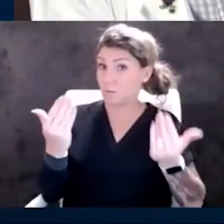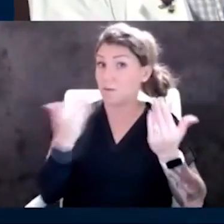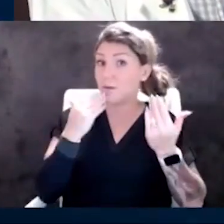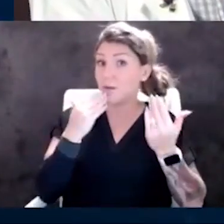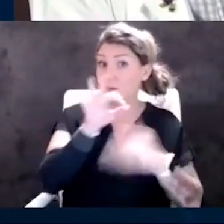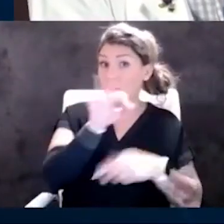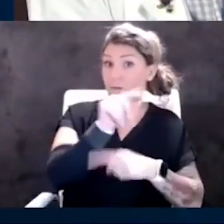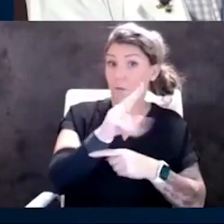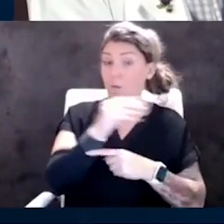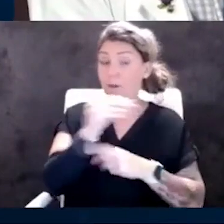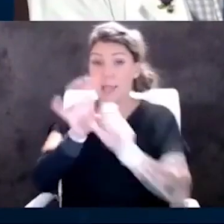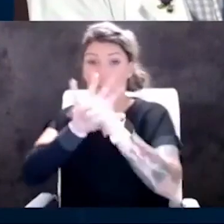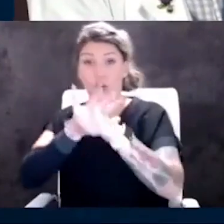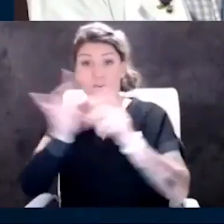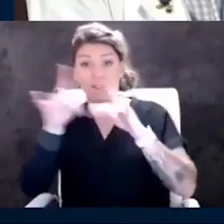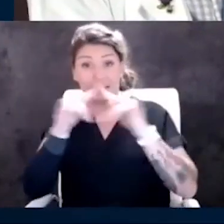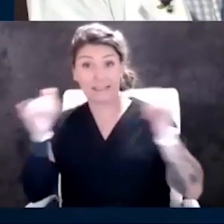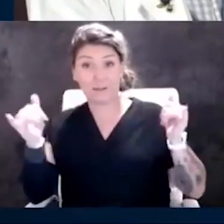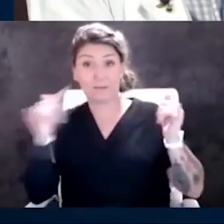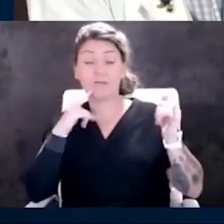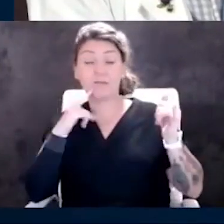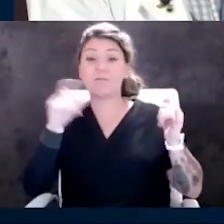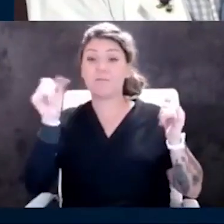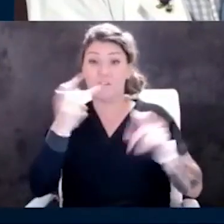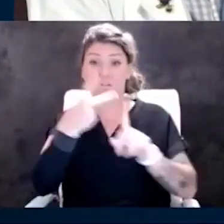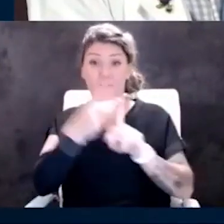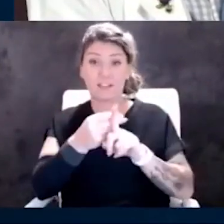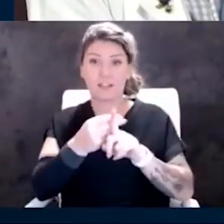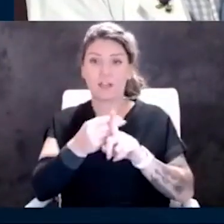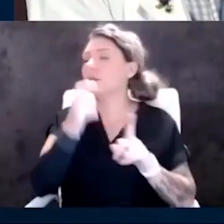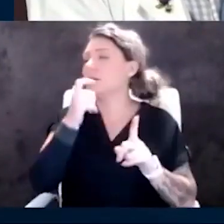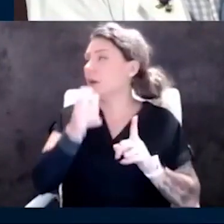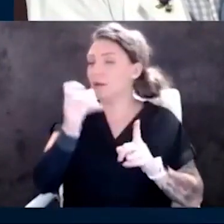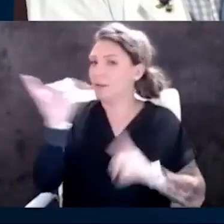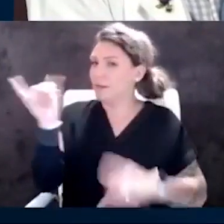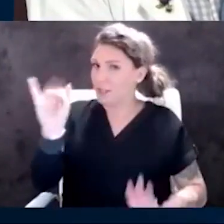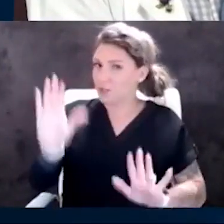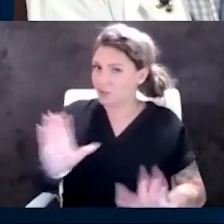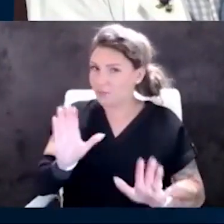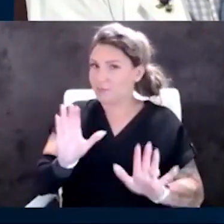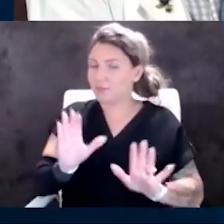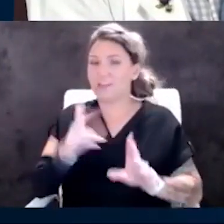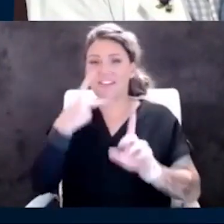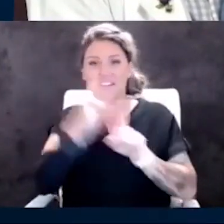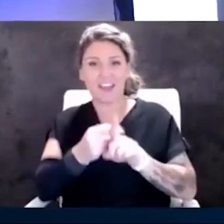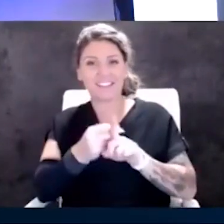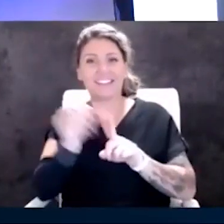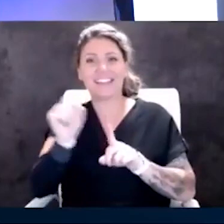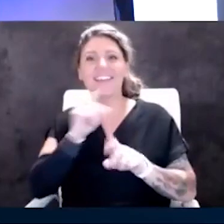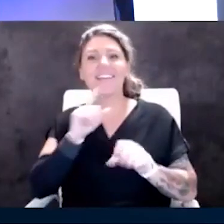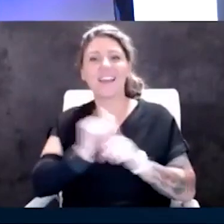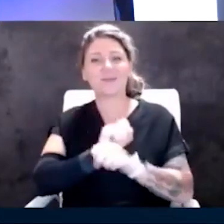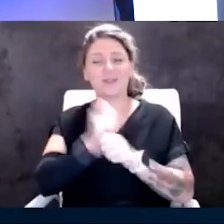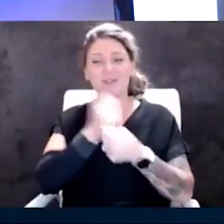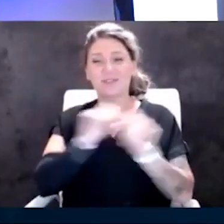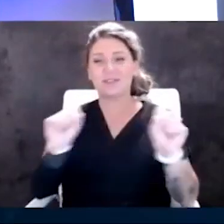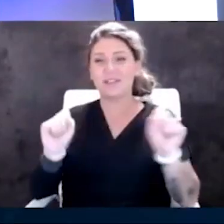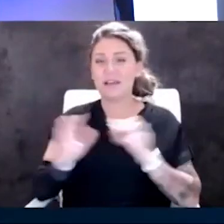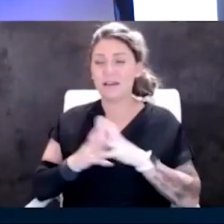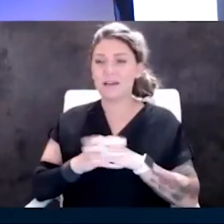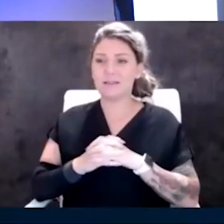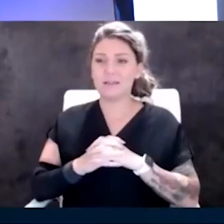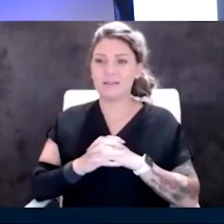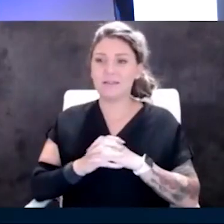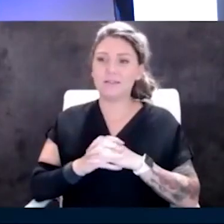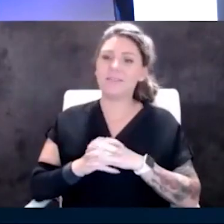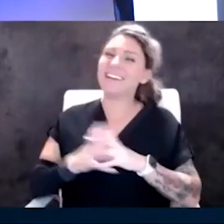same day. And the vaccine. Vaccination, yes. Not actually. You don't want the infection. The vaccine, absolutely. That could be bad. It's safe. Yeah. Aren't you glad I'm back? I can give you great questions That's